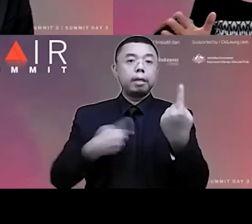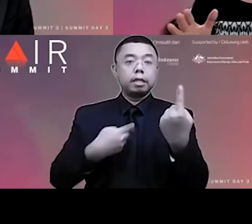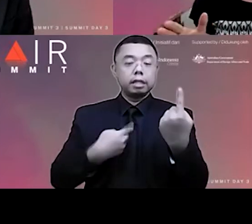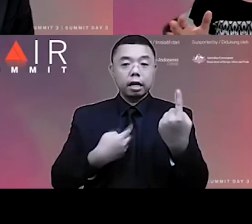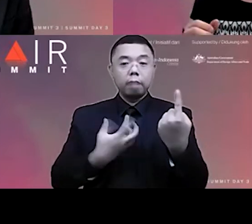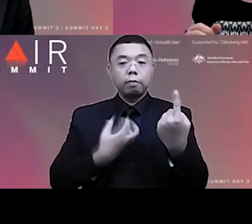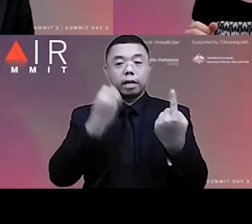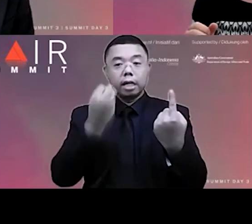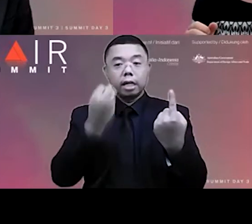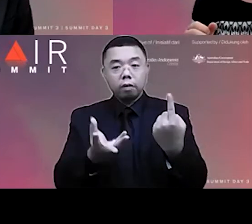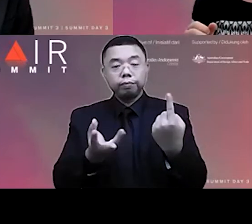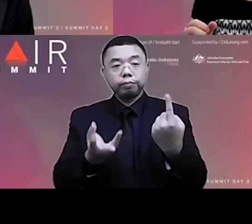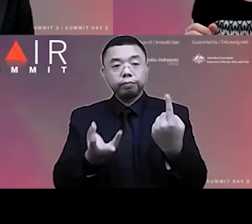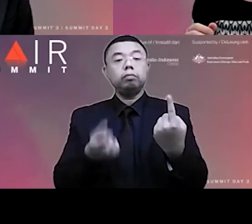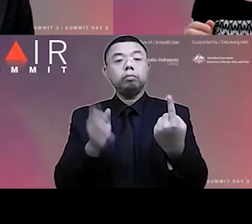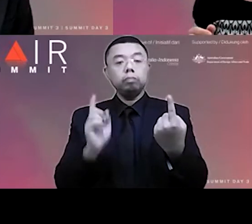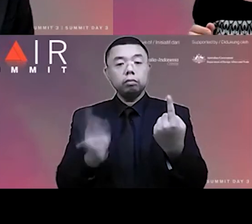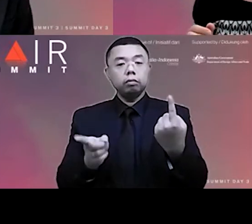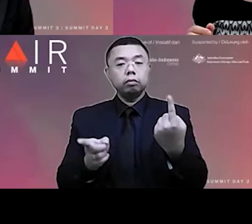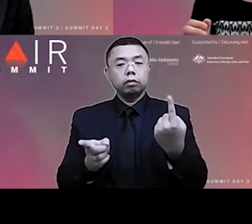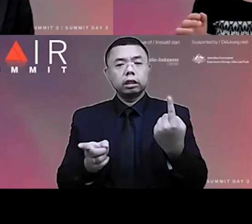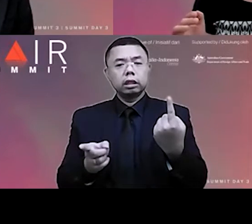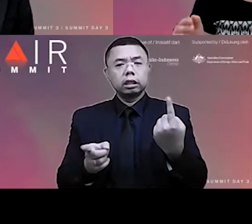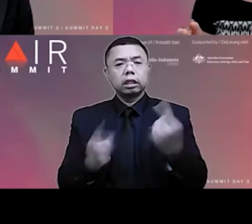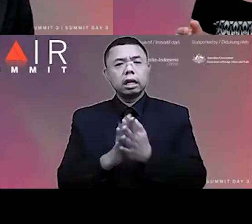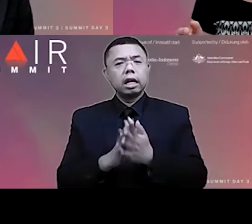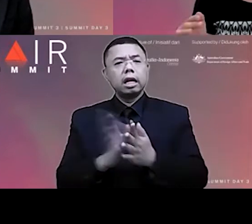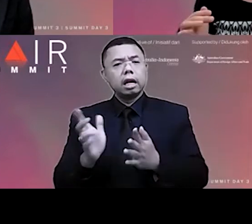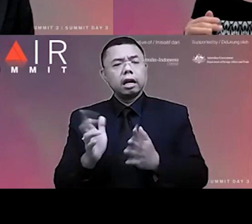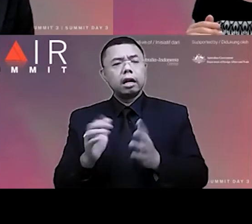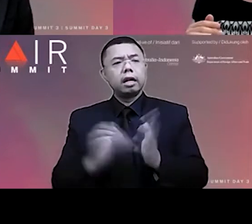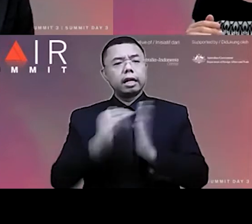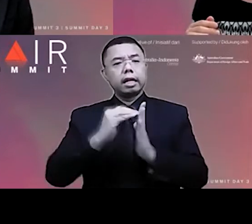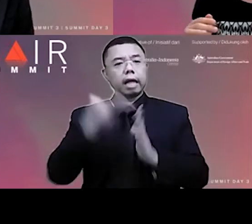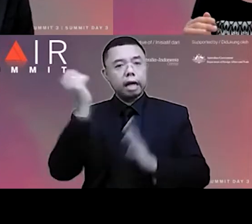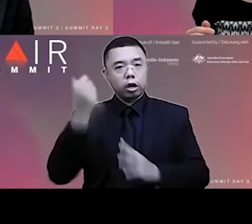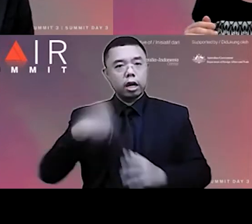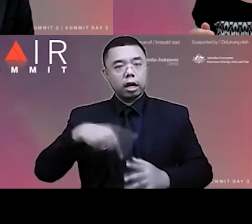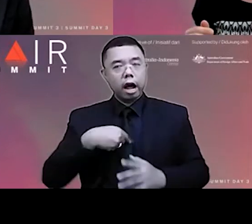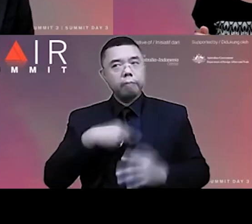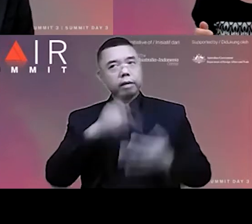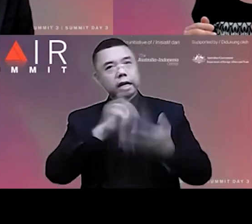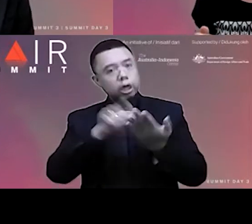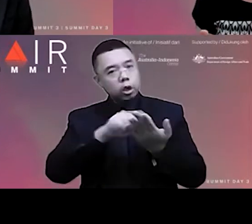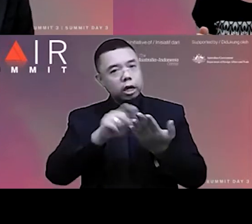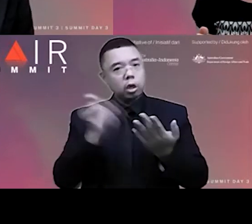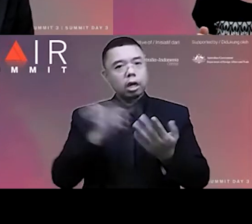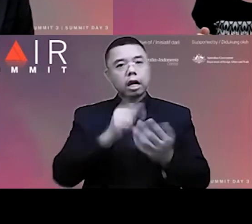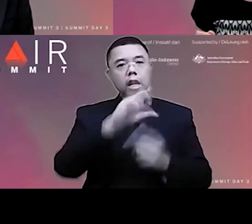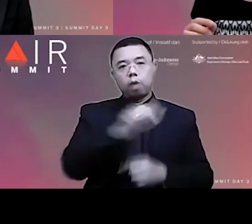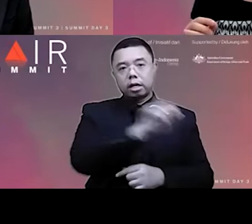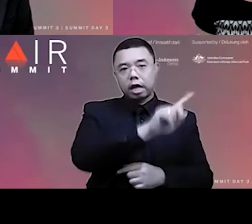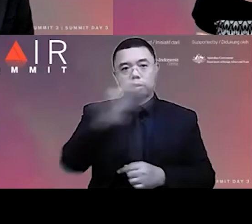overall outcome at the national levels. So we estimated from January to September, the 9-month period last